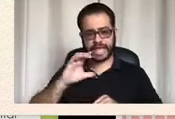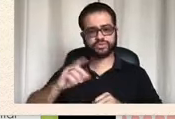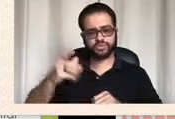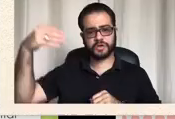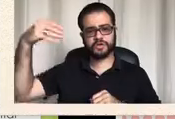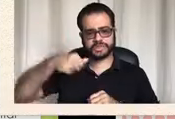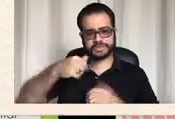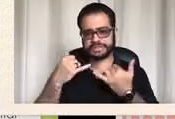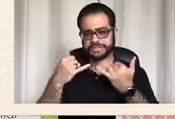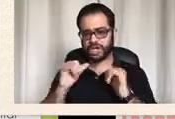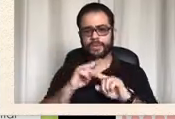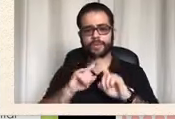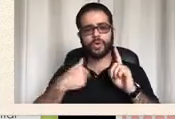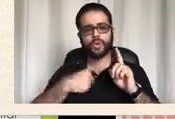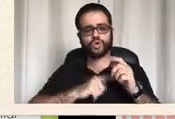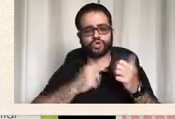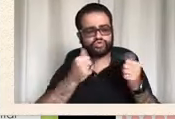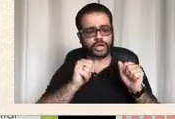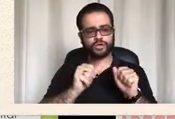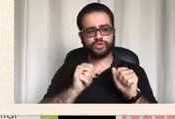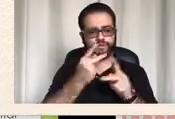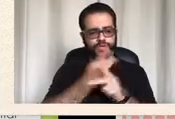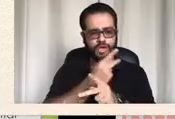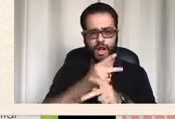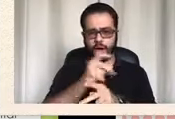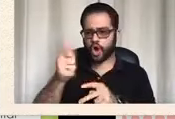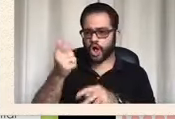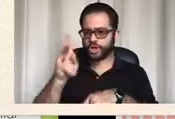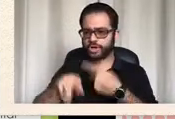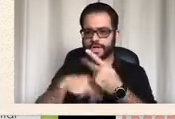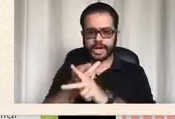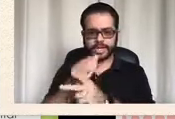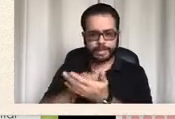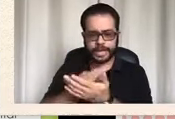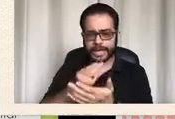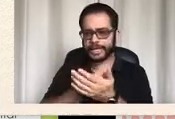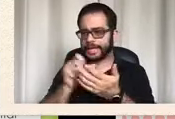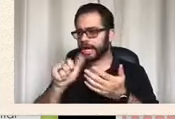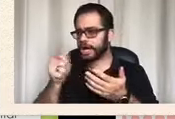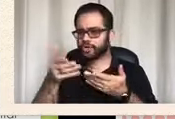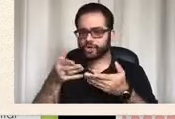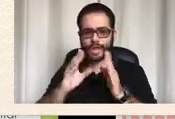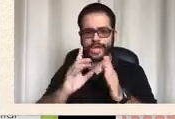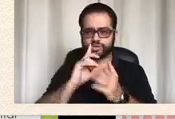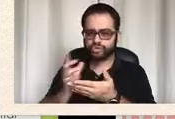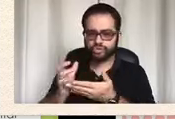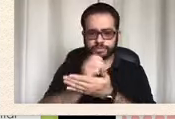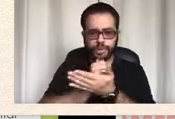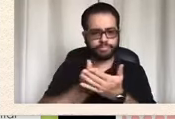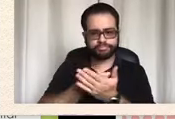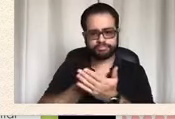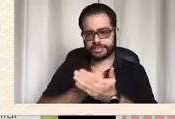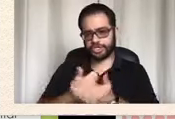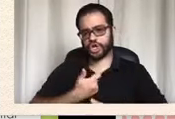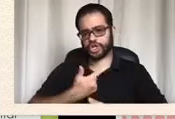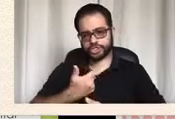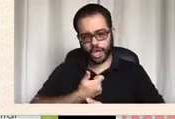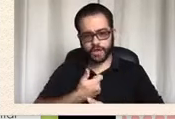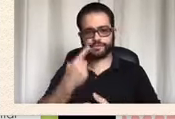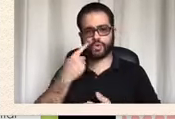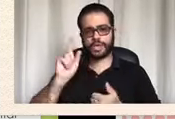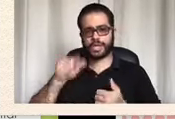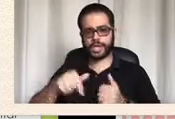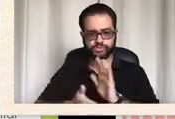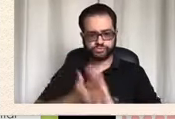other types of funding and other ways to make money ourselves, so that we won't be